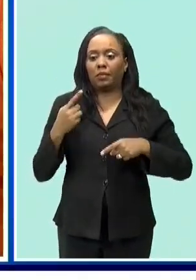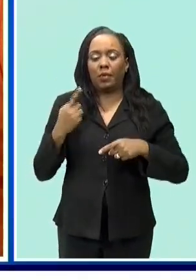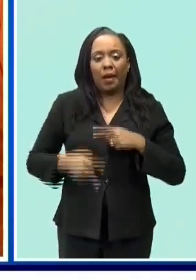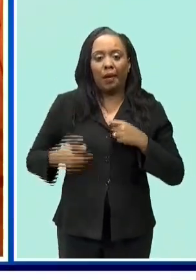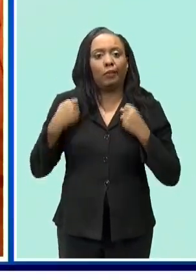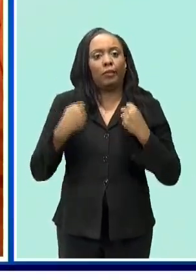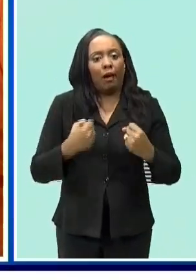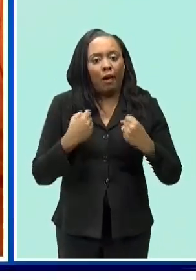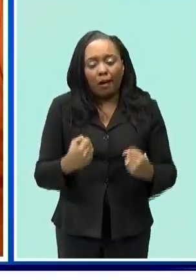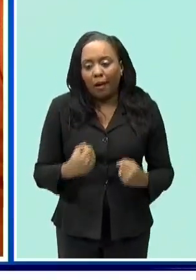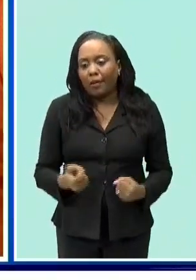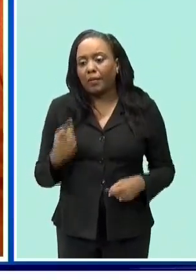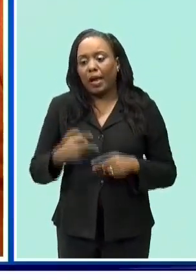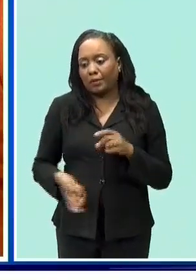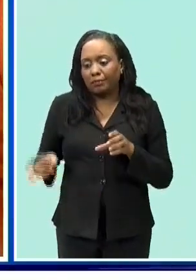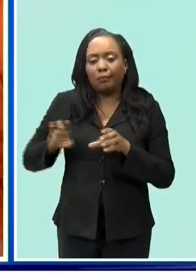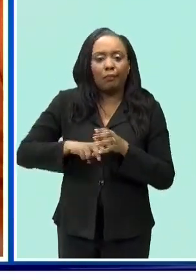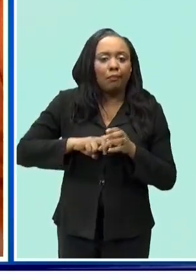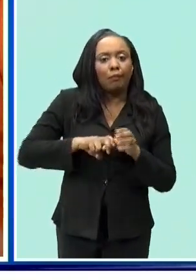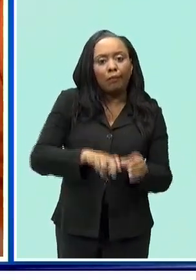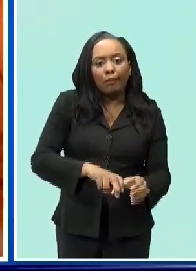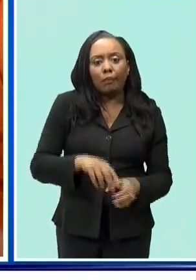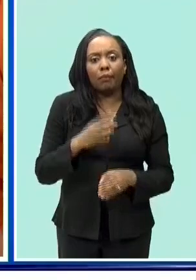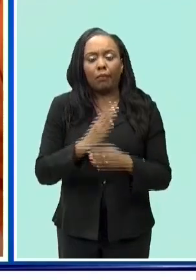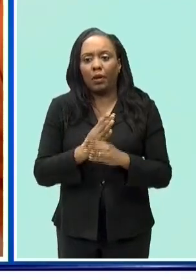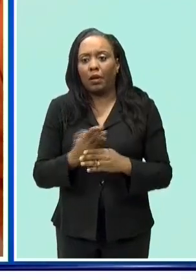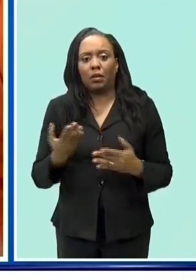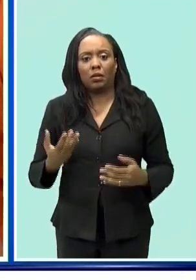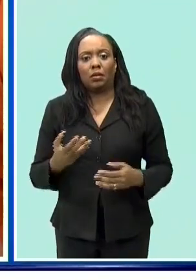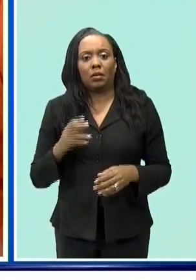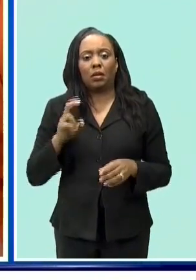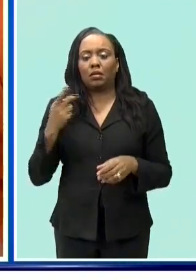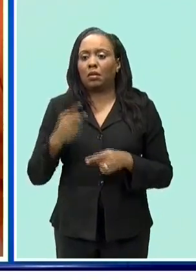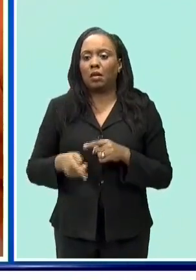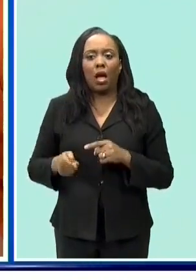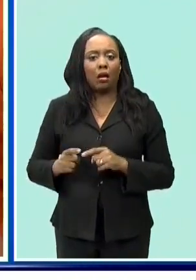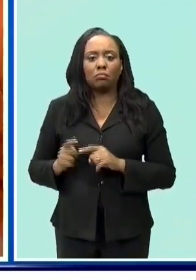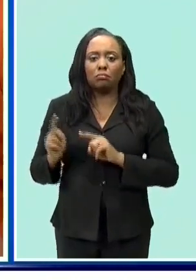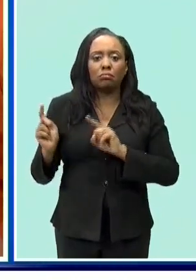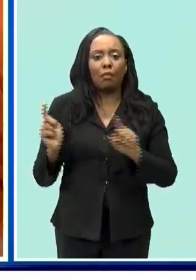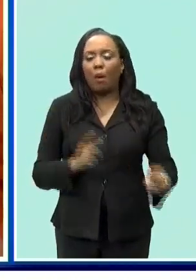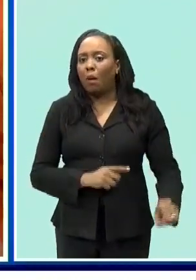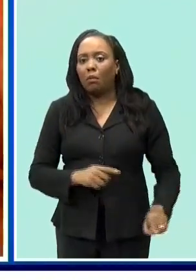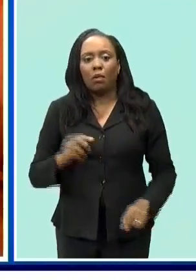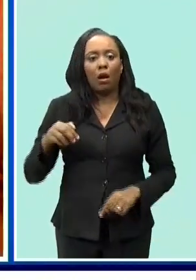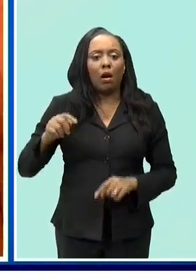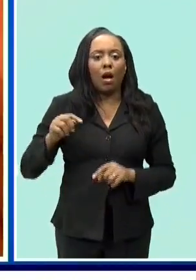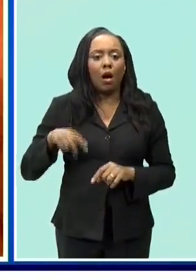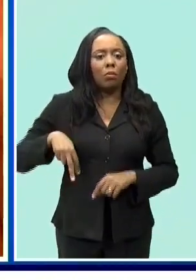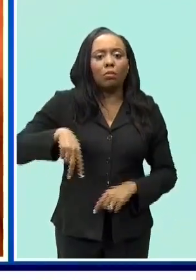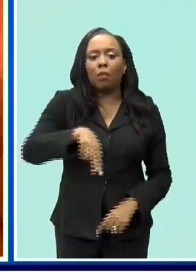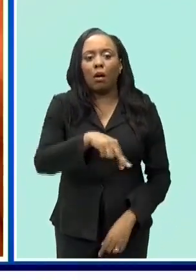the hospital or the polyclinic, I will speak to Minister Bostic and the administration of